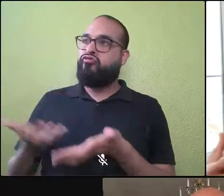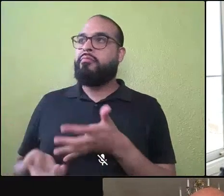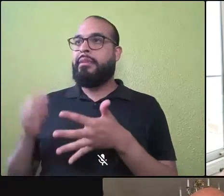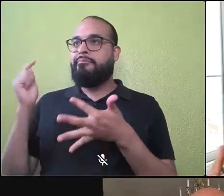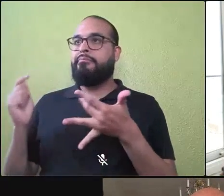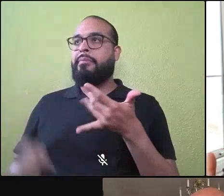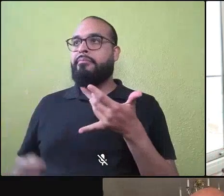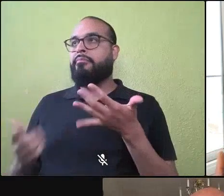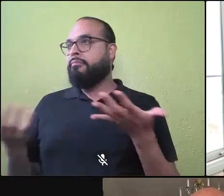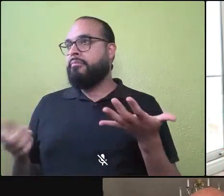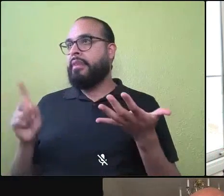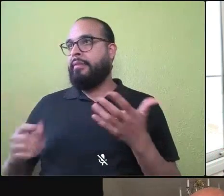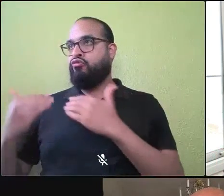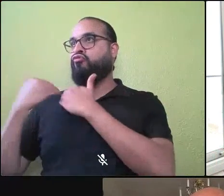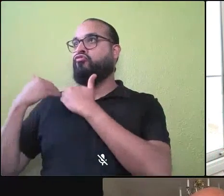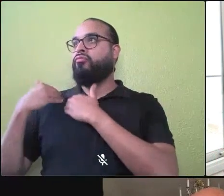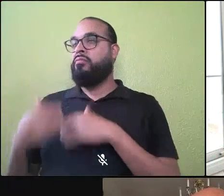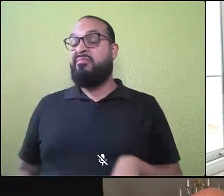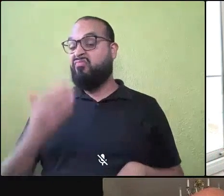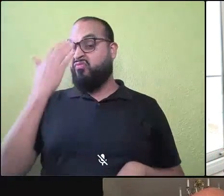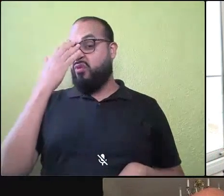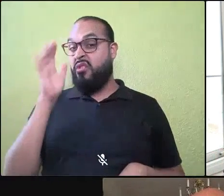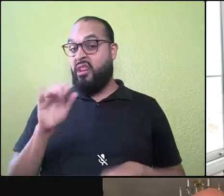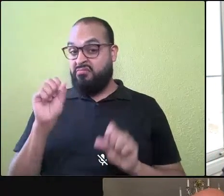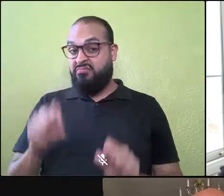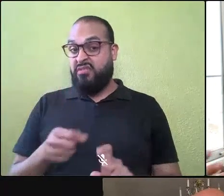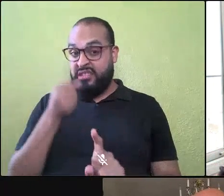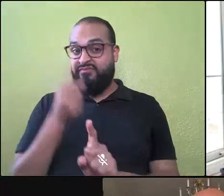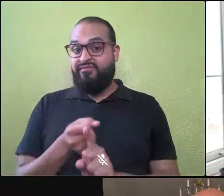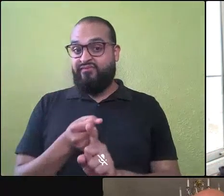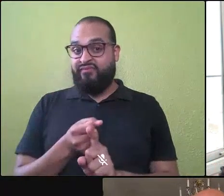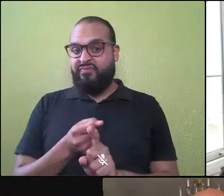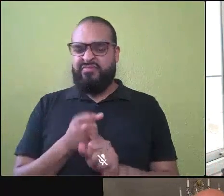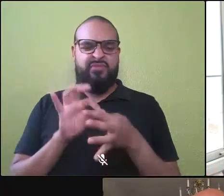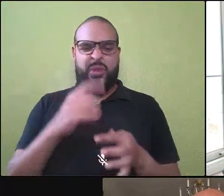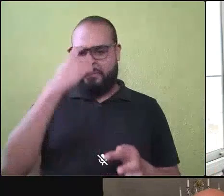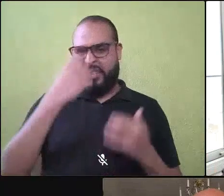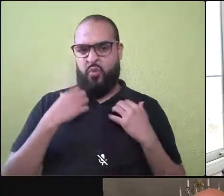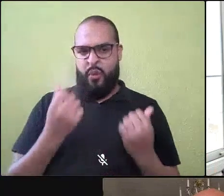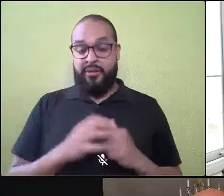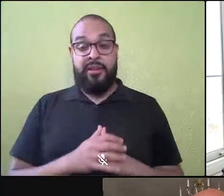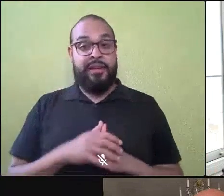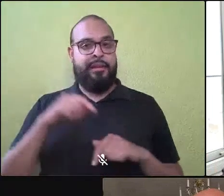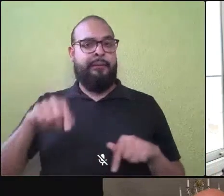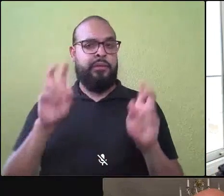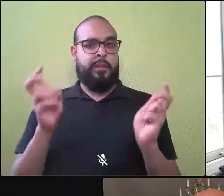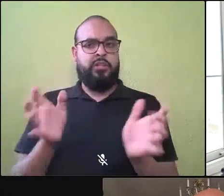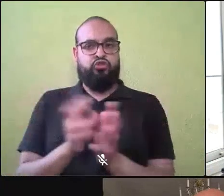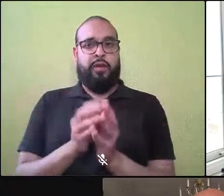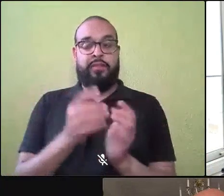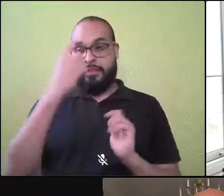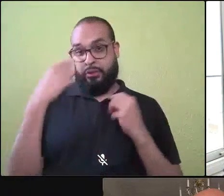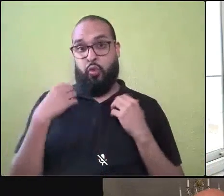we know what that can take on us, right? In terms of mentally, and as we're here to talk about mental health awareness, I'm curious, how